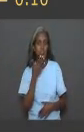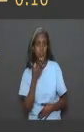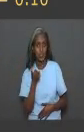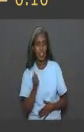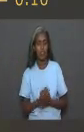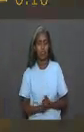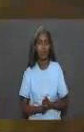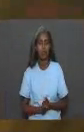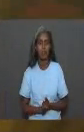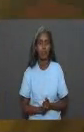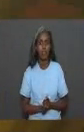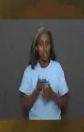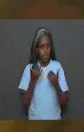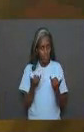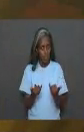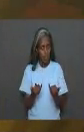of sugar.